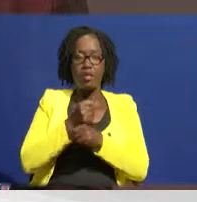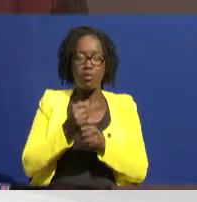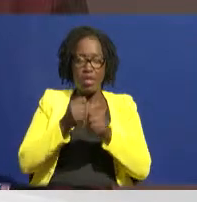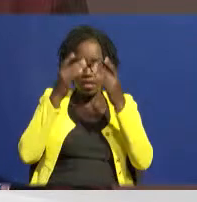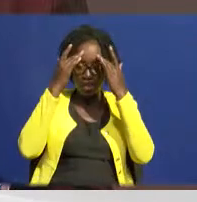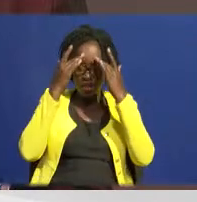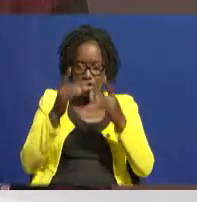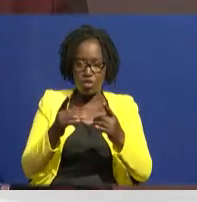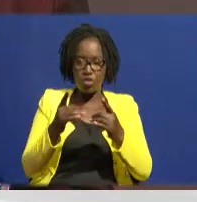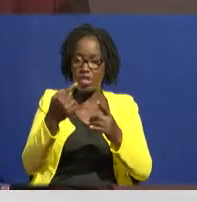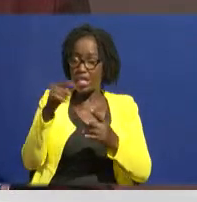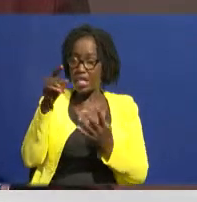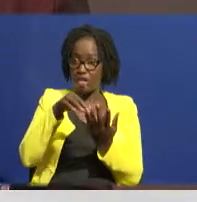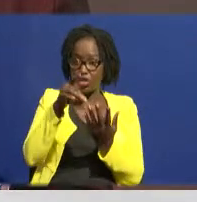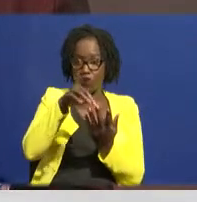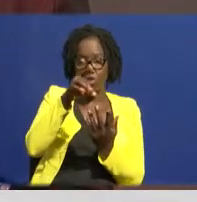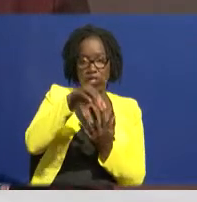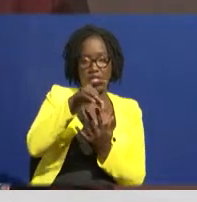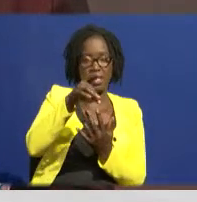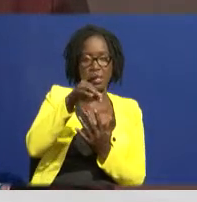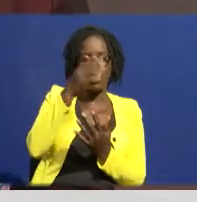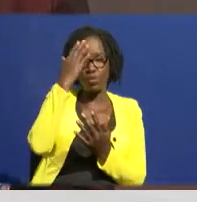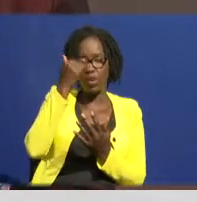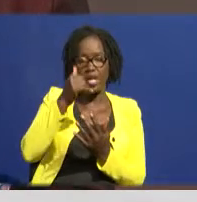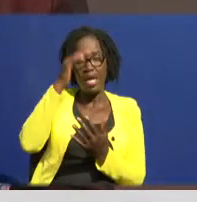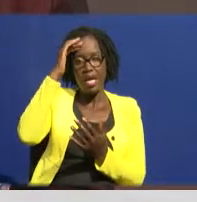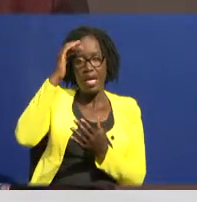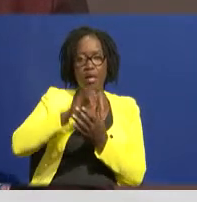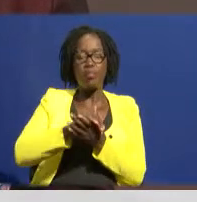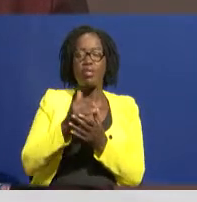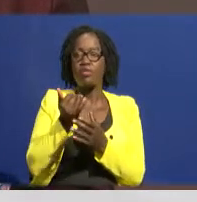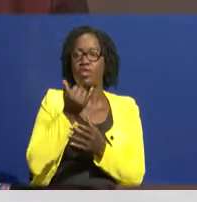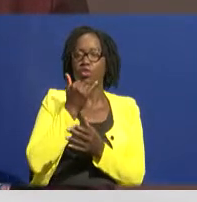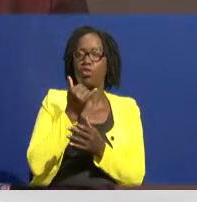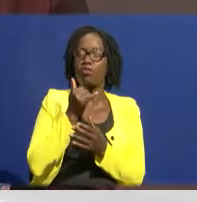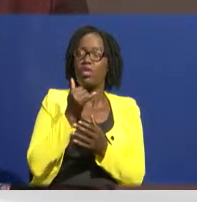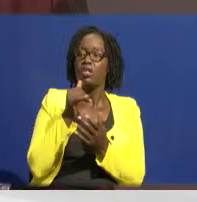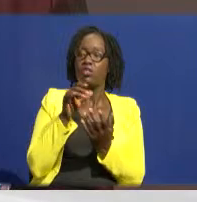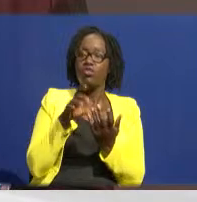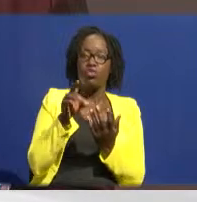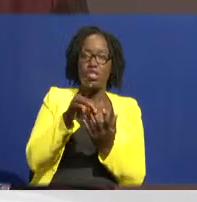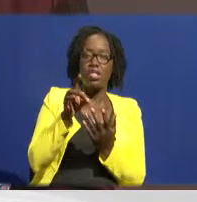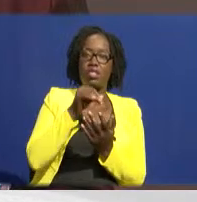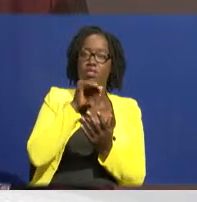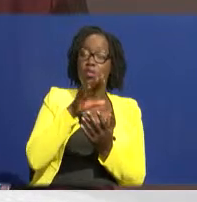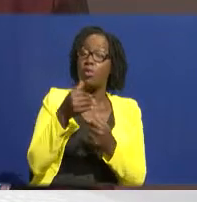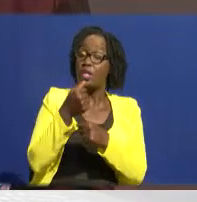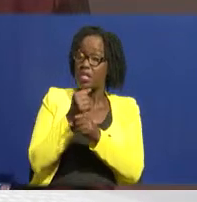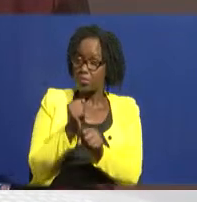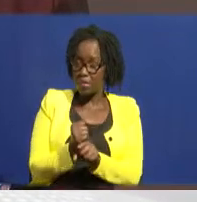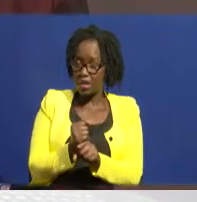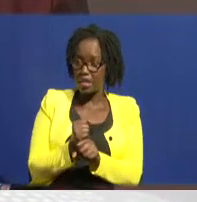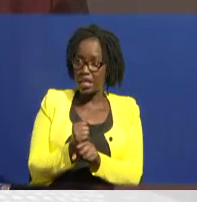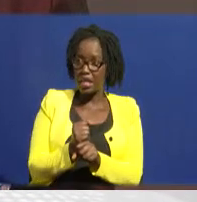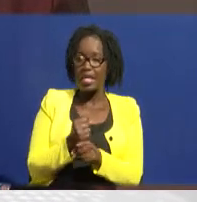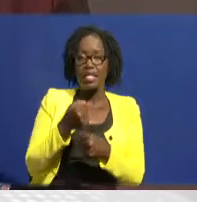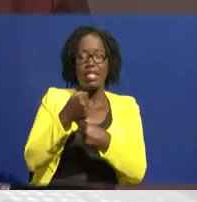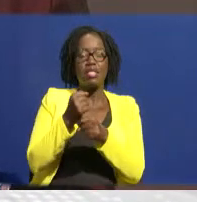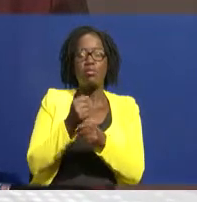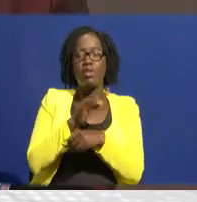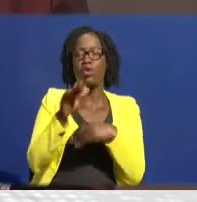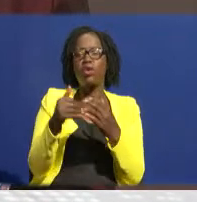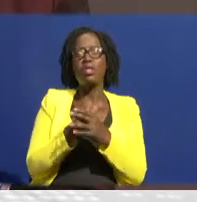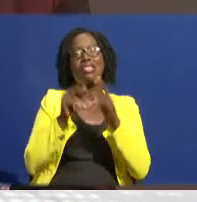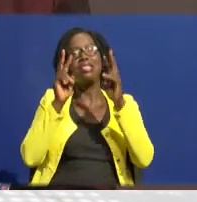decision, they make the right choices. Mm-hmm. Because I believe it is the wrong choices that the boy child is making. Mm-hmm. Yeah. That is causing all